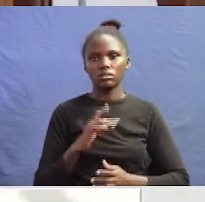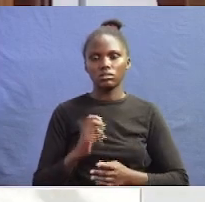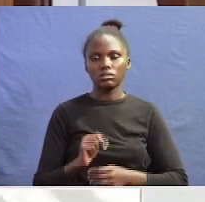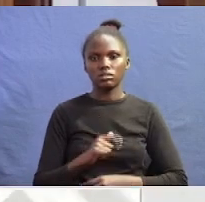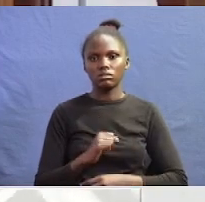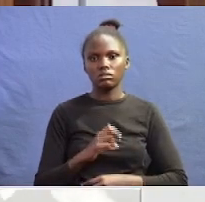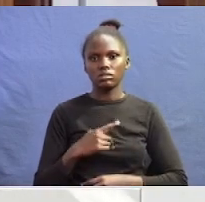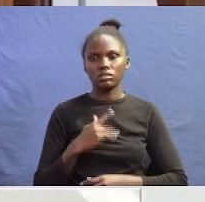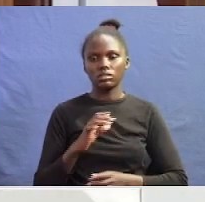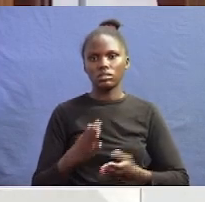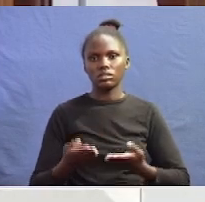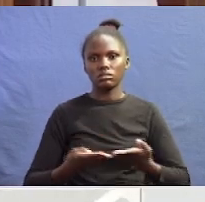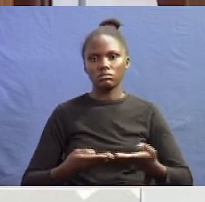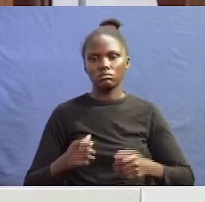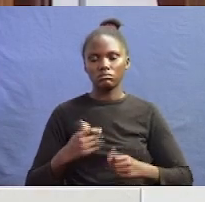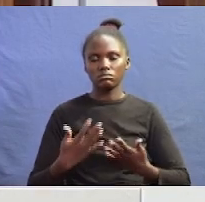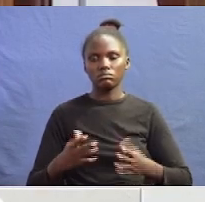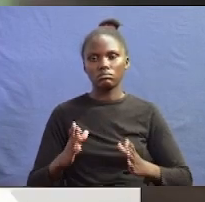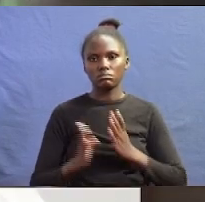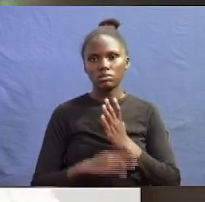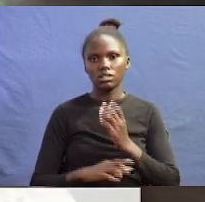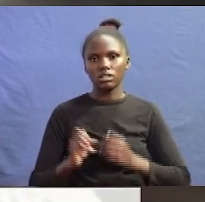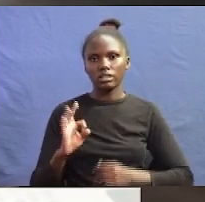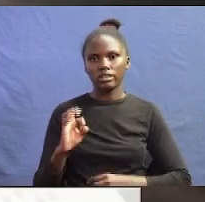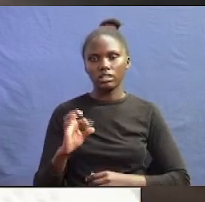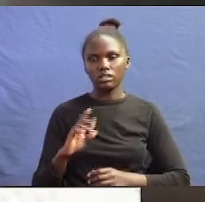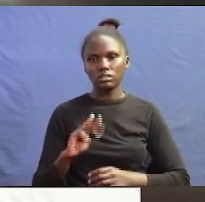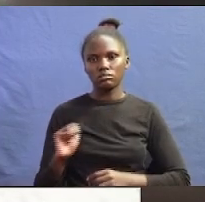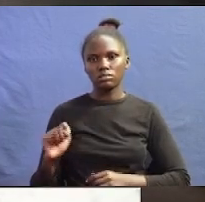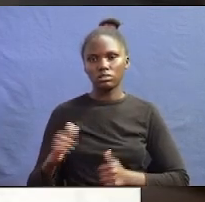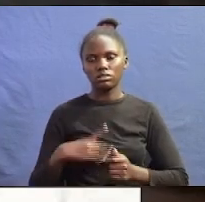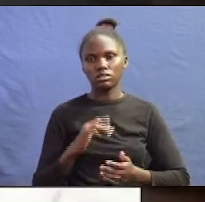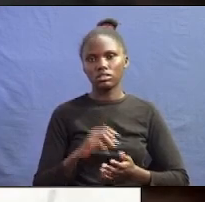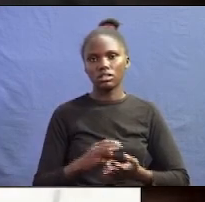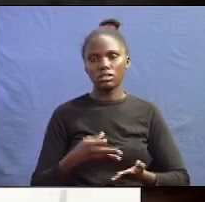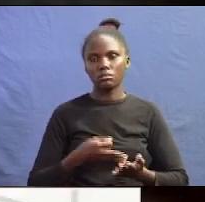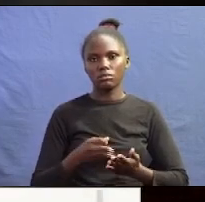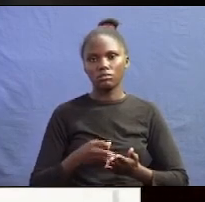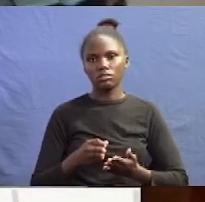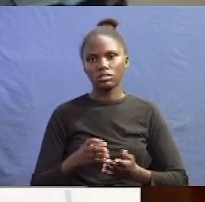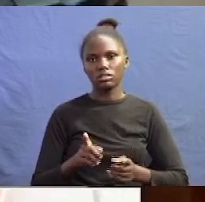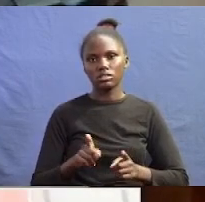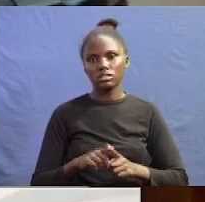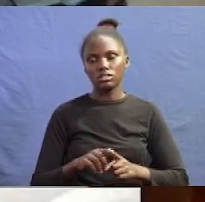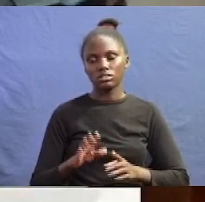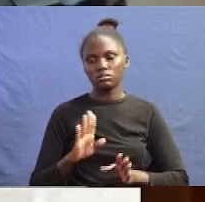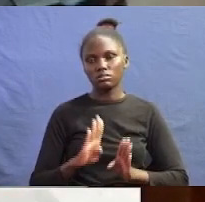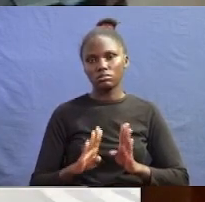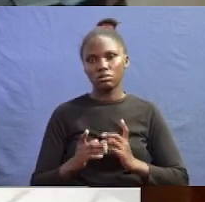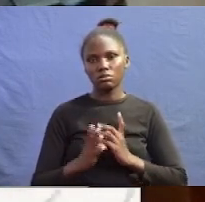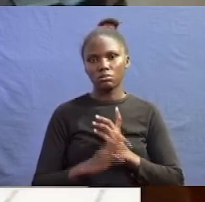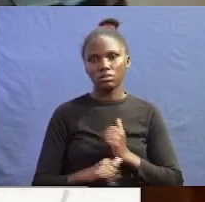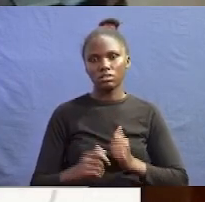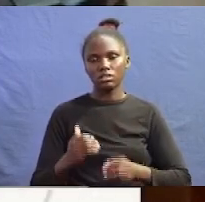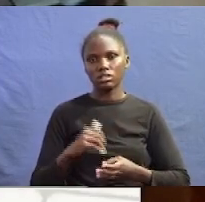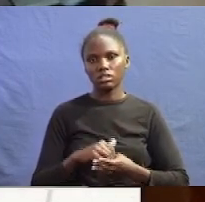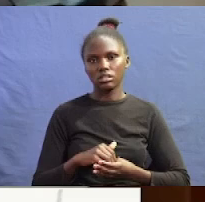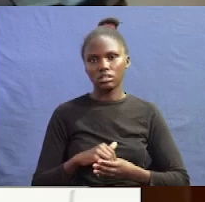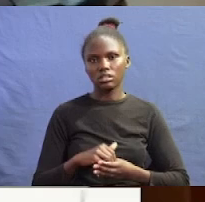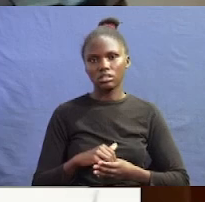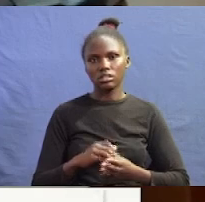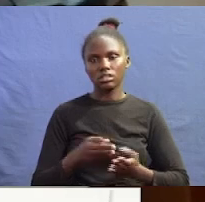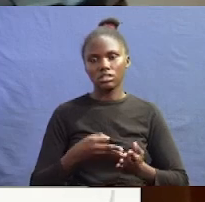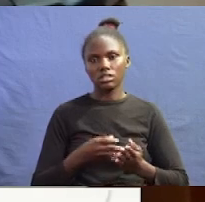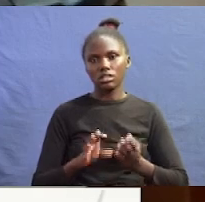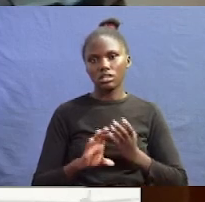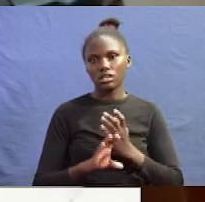Dulo, mismanagement of 30 million shillings in bursary funds, abuse of office, and consistently running county affairs